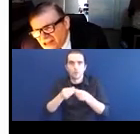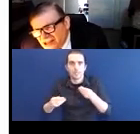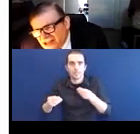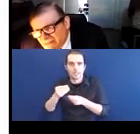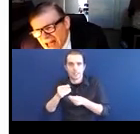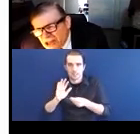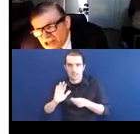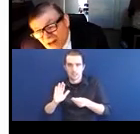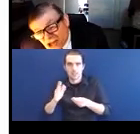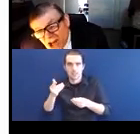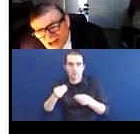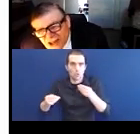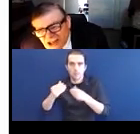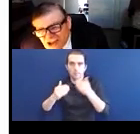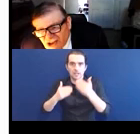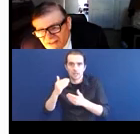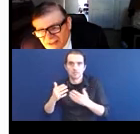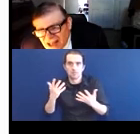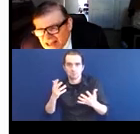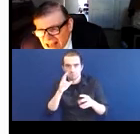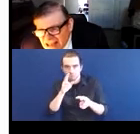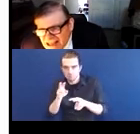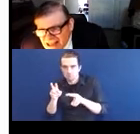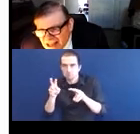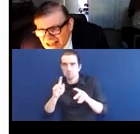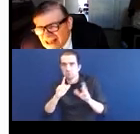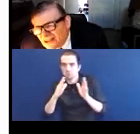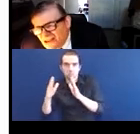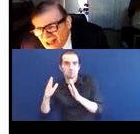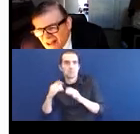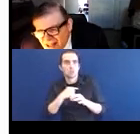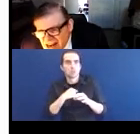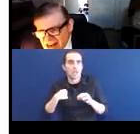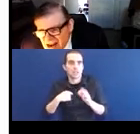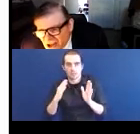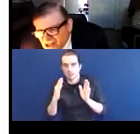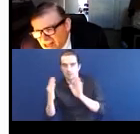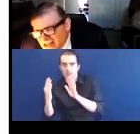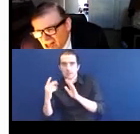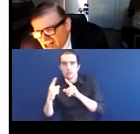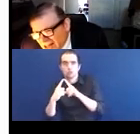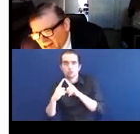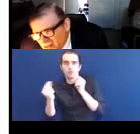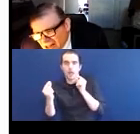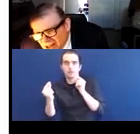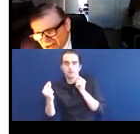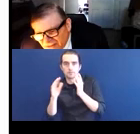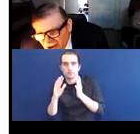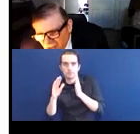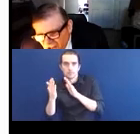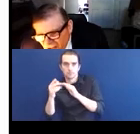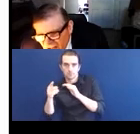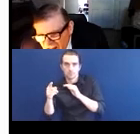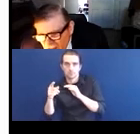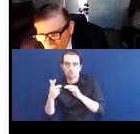China is Japan, which is much larger than its geographic size, as is indeed South Korea, because these are economically doing